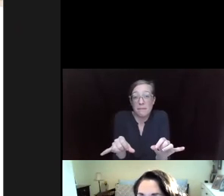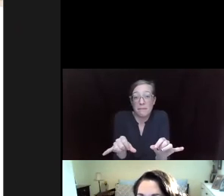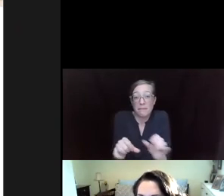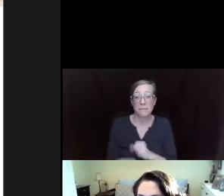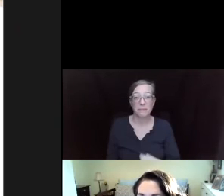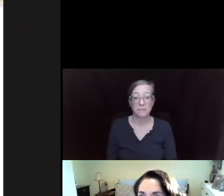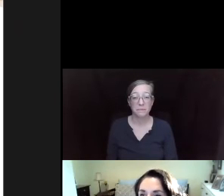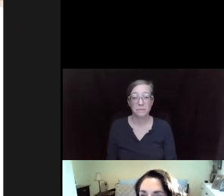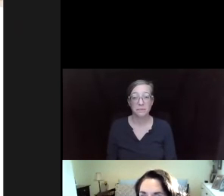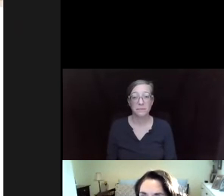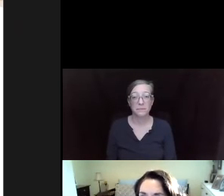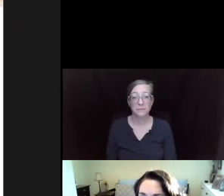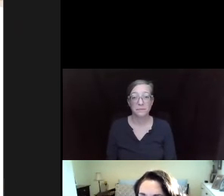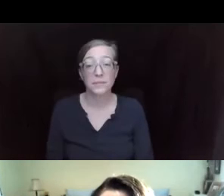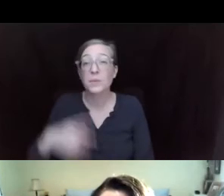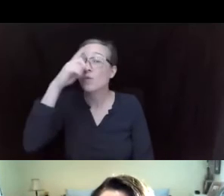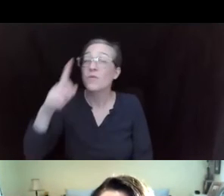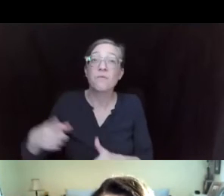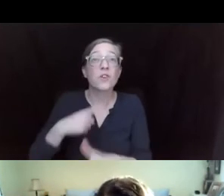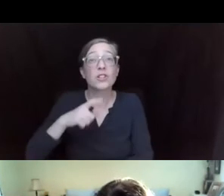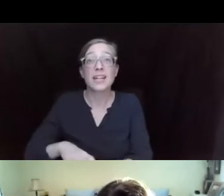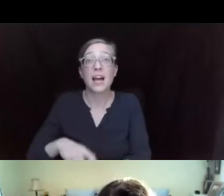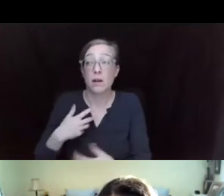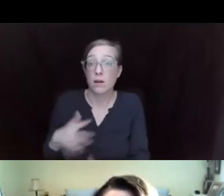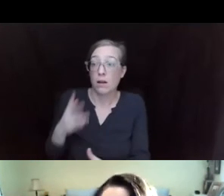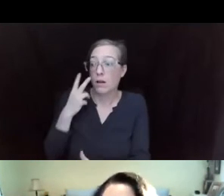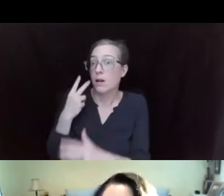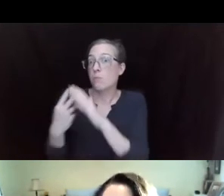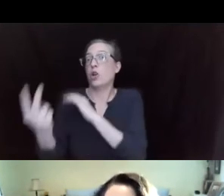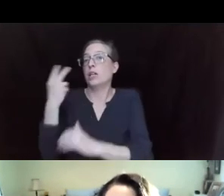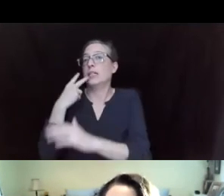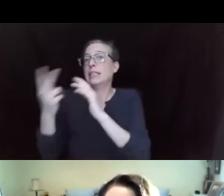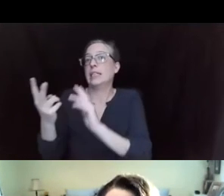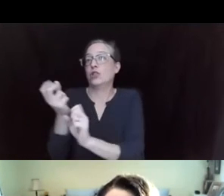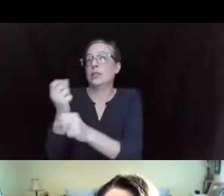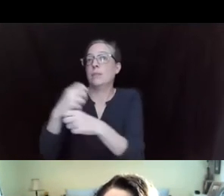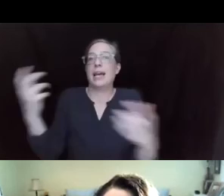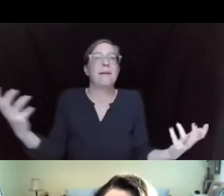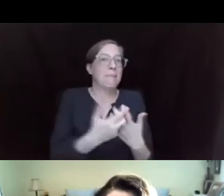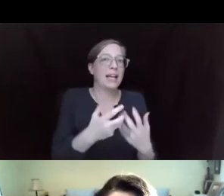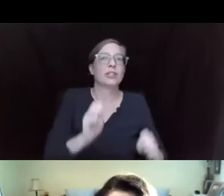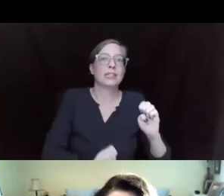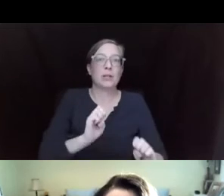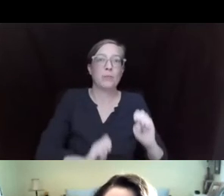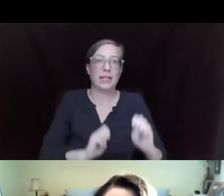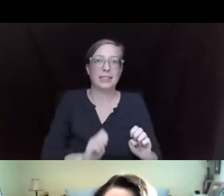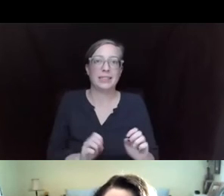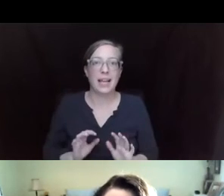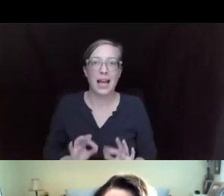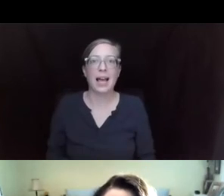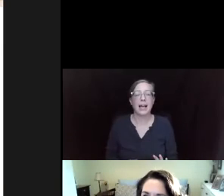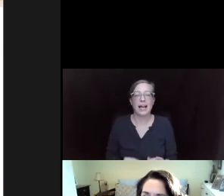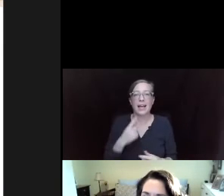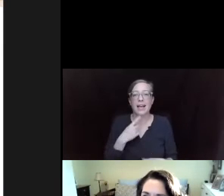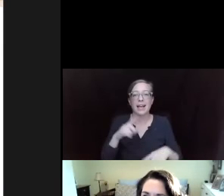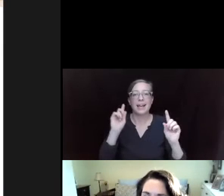very first time, we were able to have predictions that actually match the experiments and without using